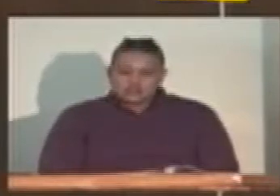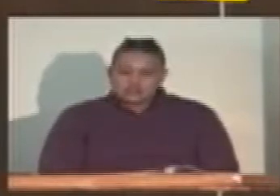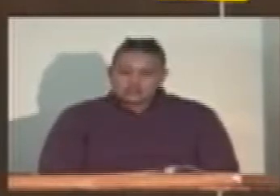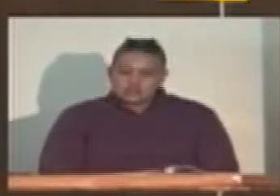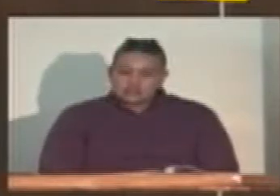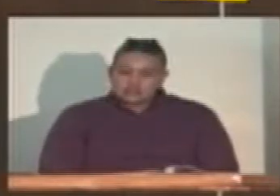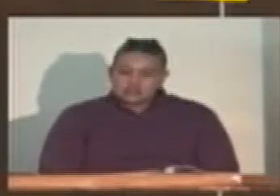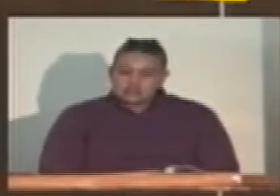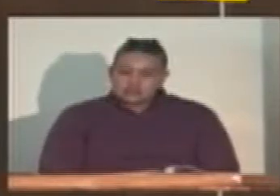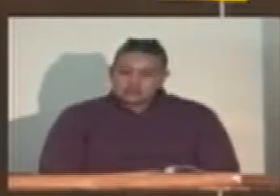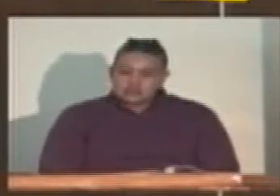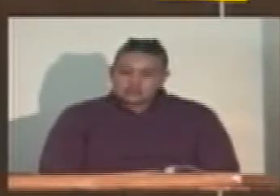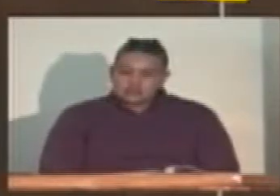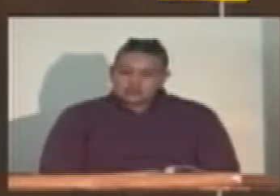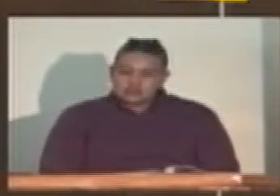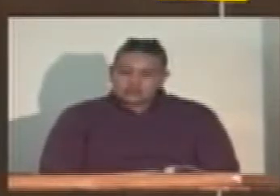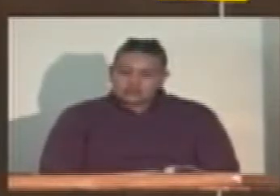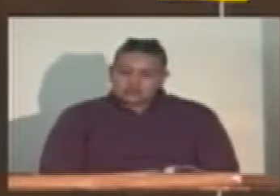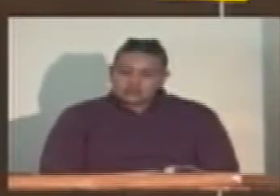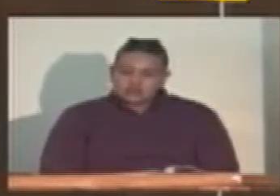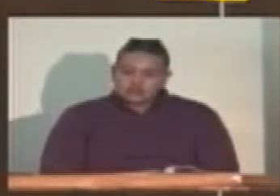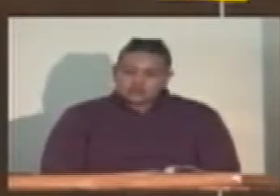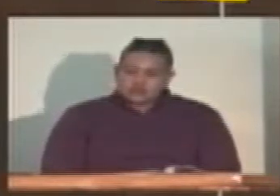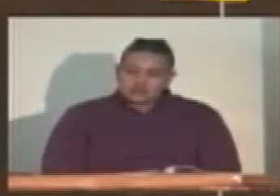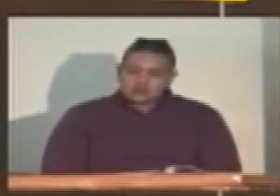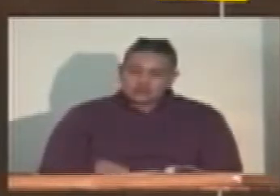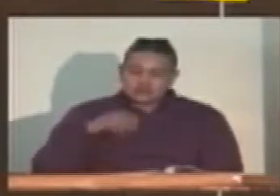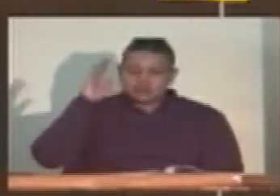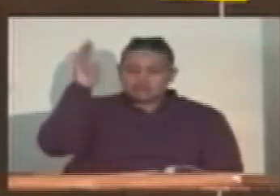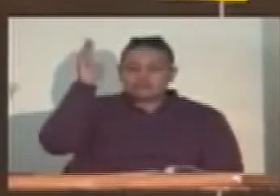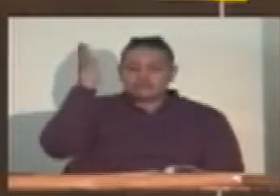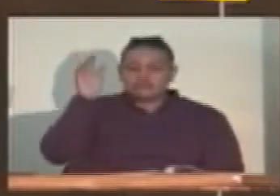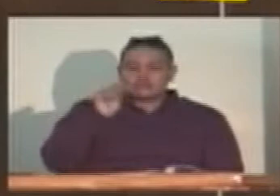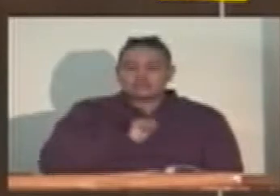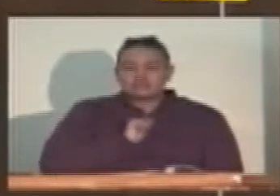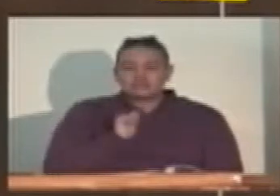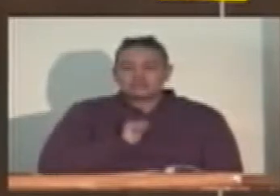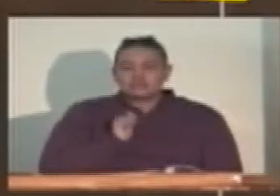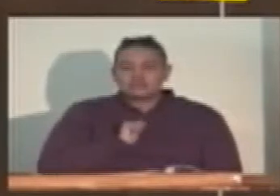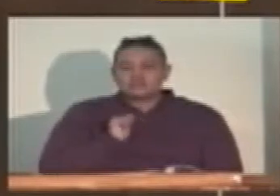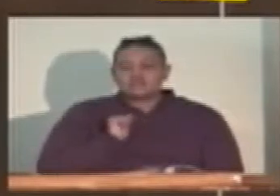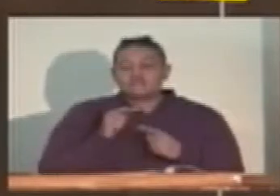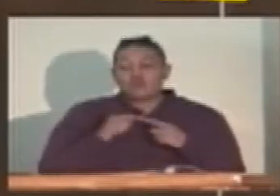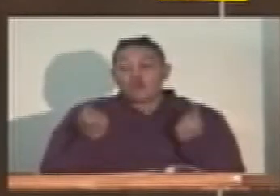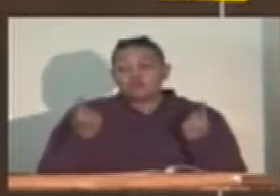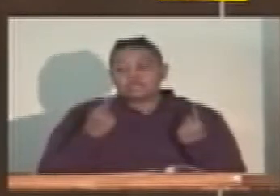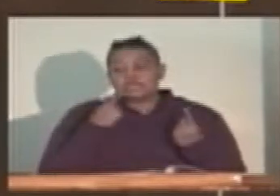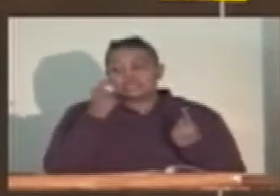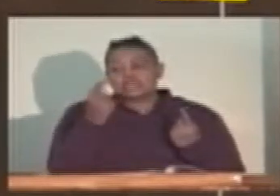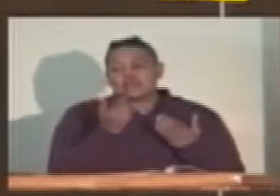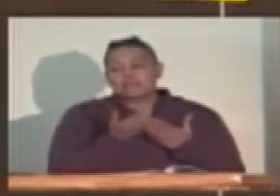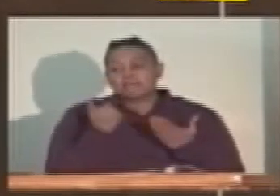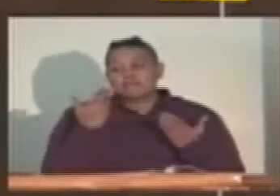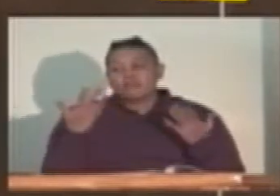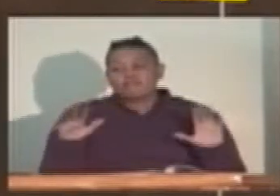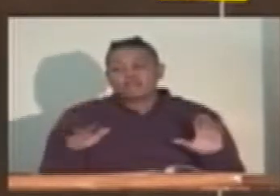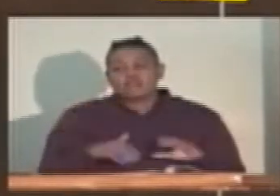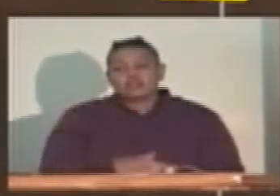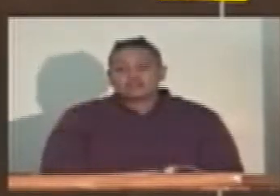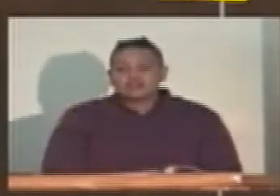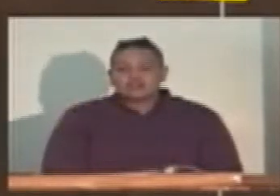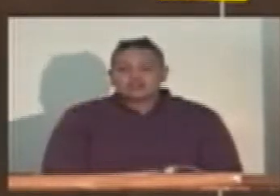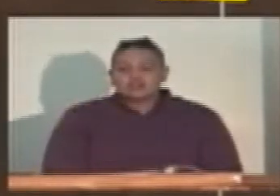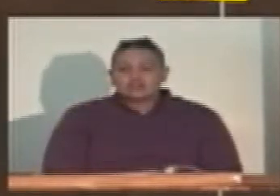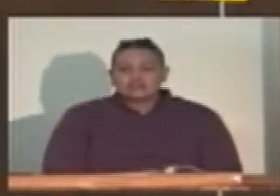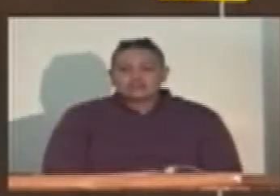And Mr. Speaker, as the opposition have stated before, that we